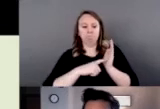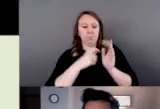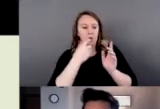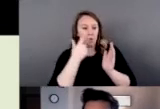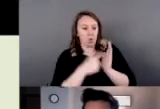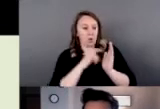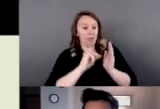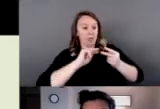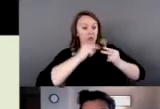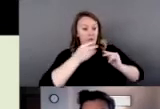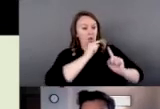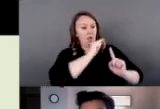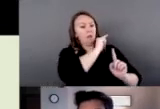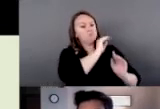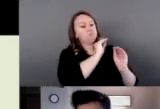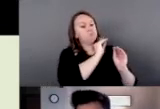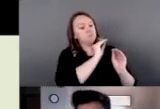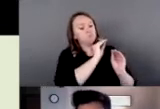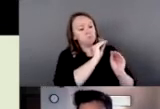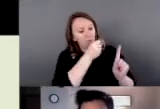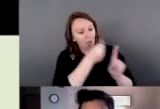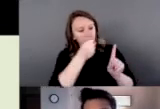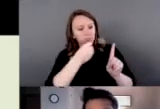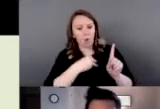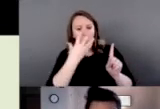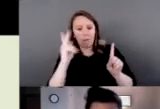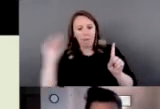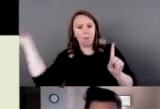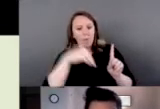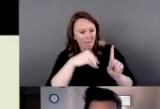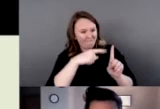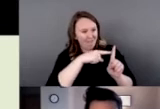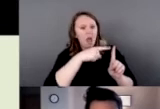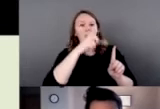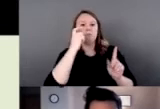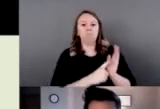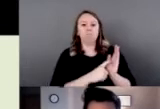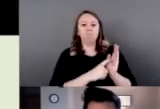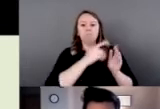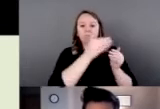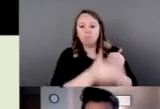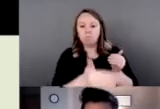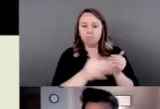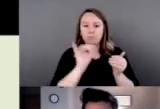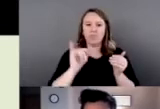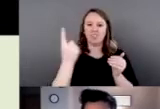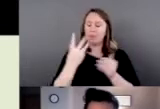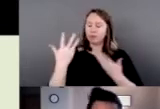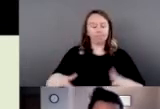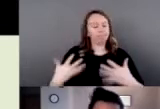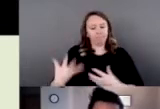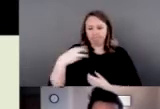us in our genes that we have absolutely no control over. And then the other one, I had